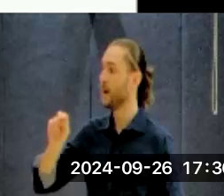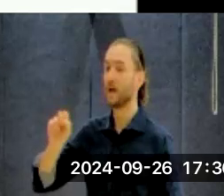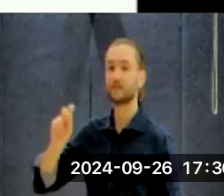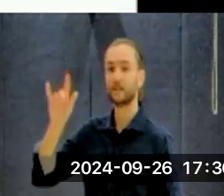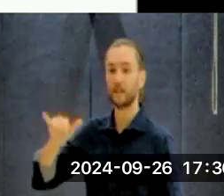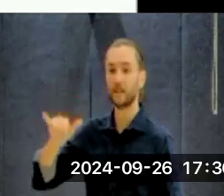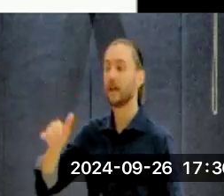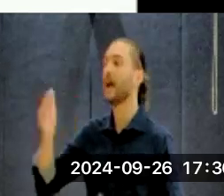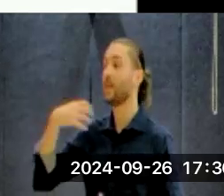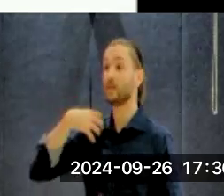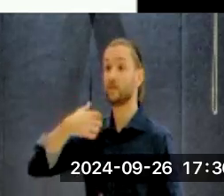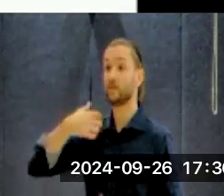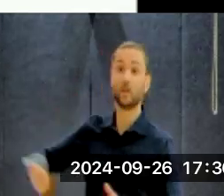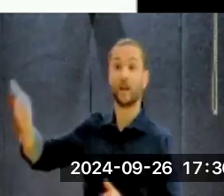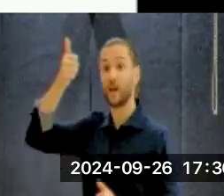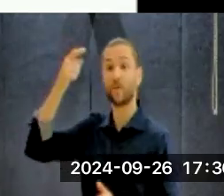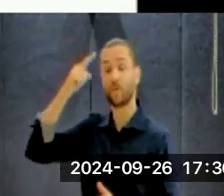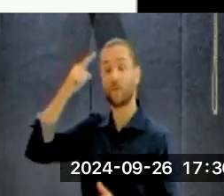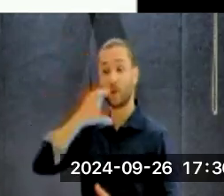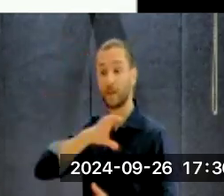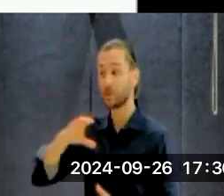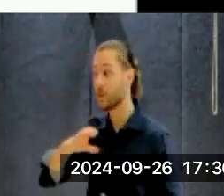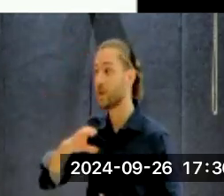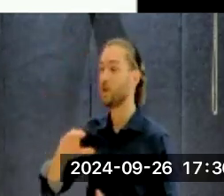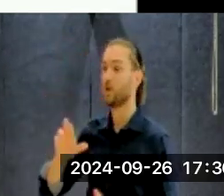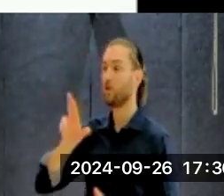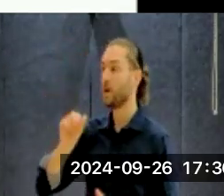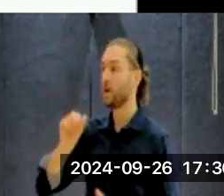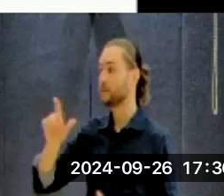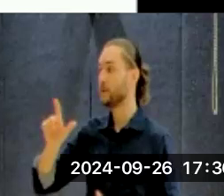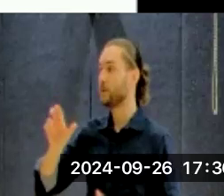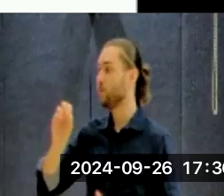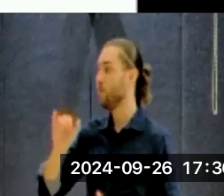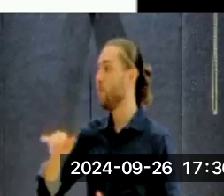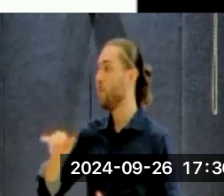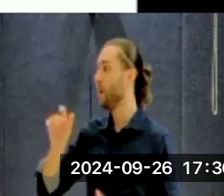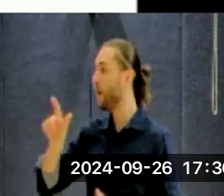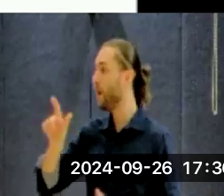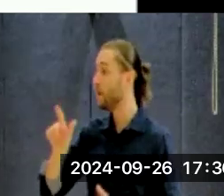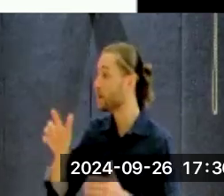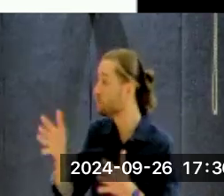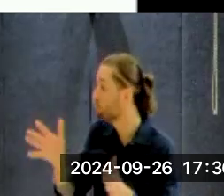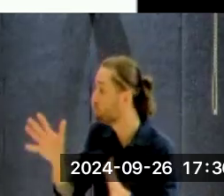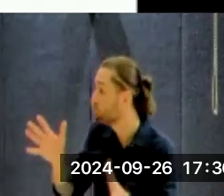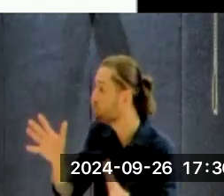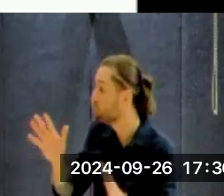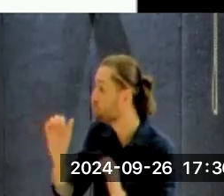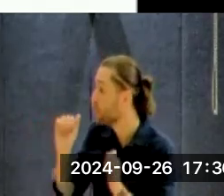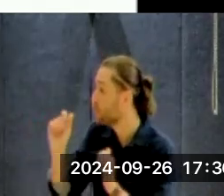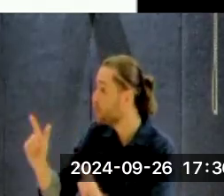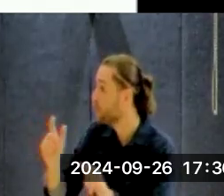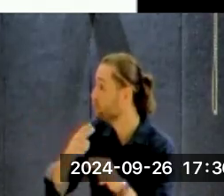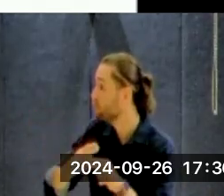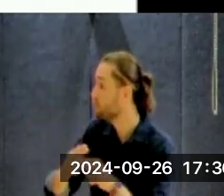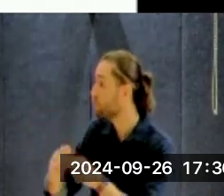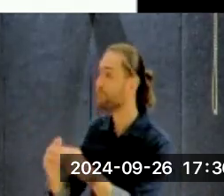our chair of our commission, Chair Russell Roybal. And I think, did I leave any of my other commissioners out? I think